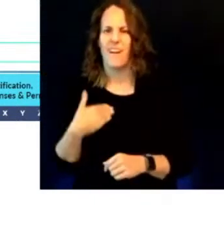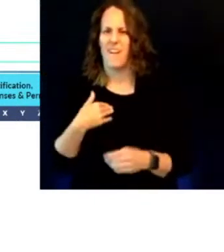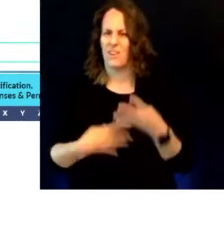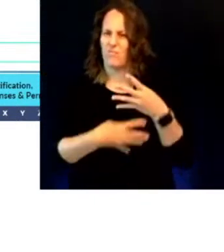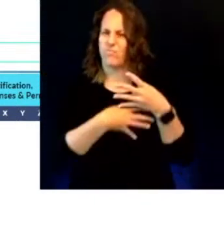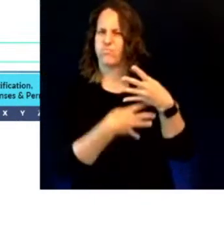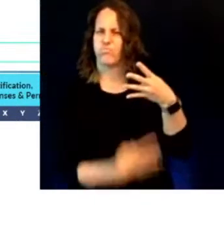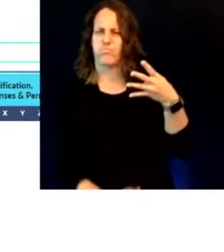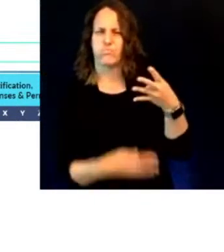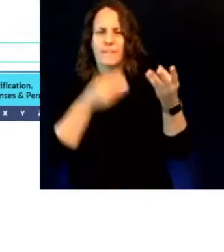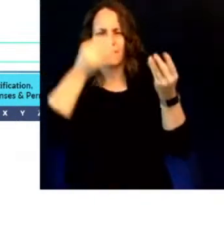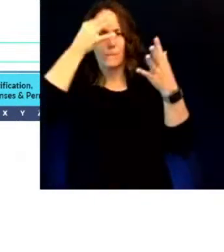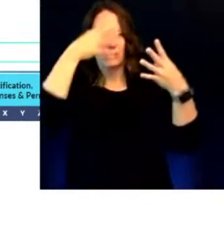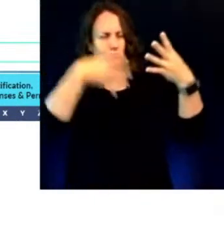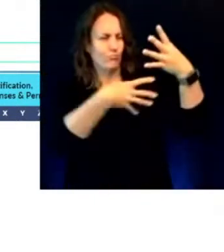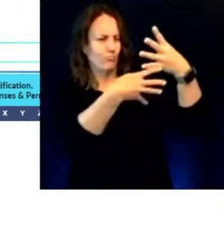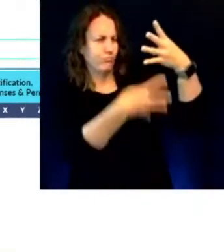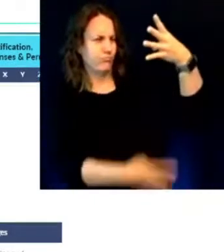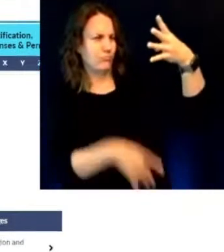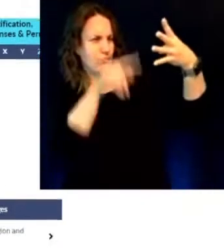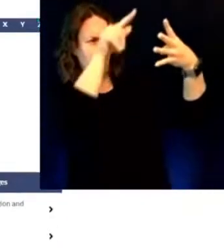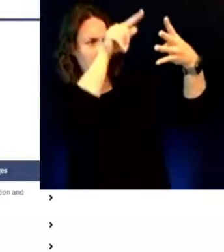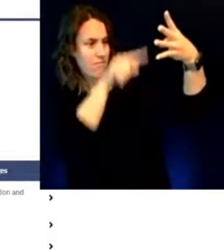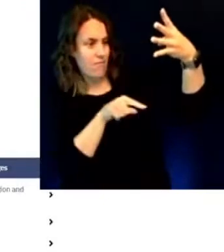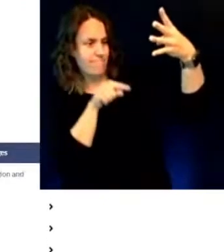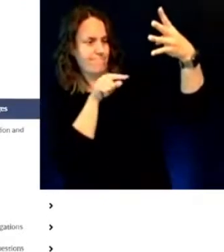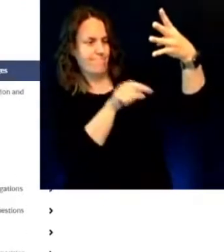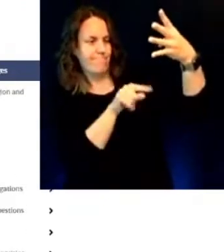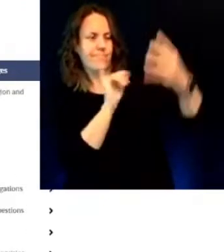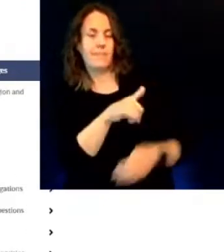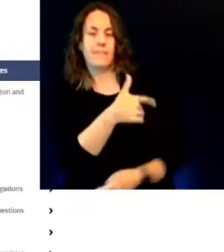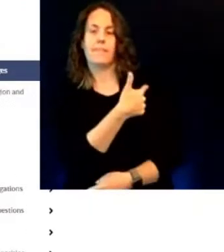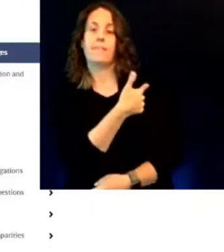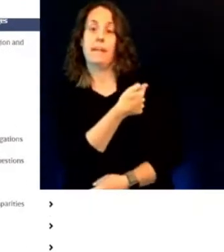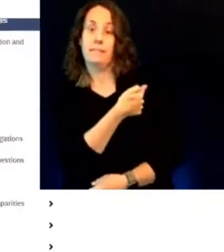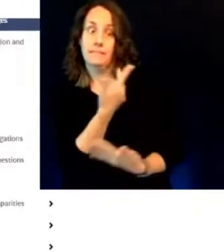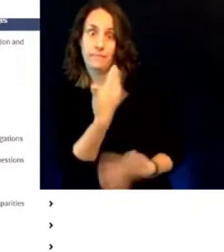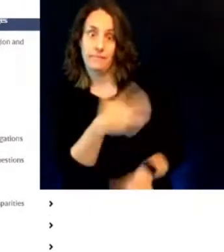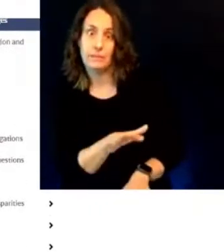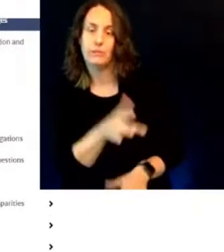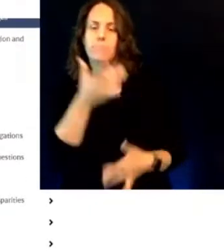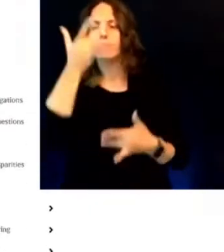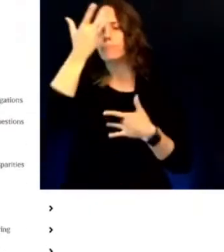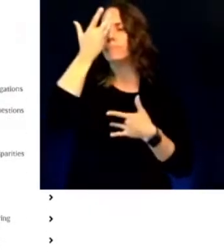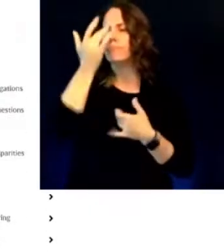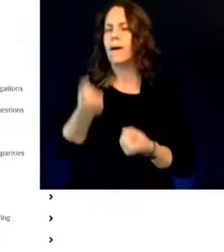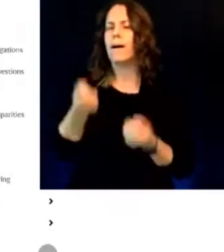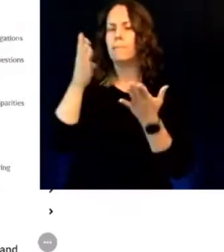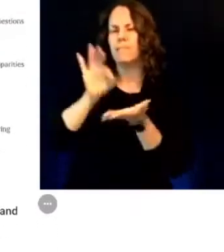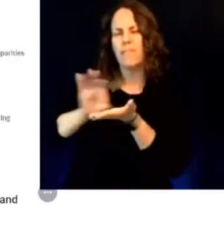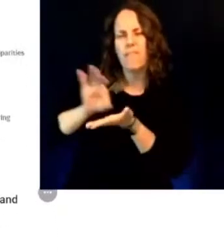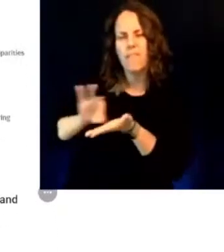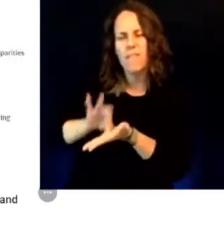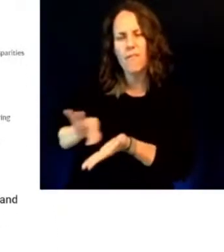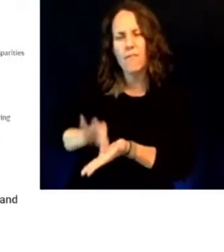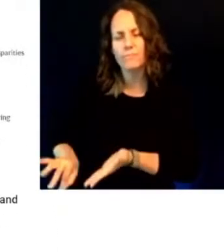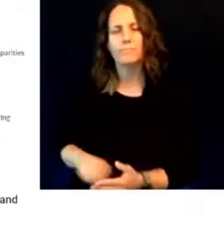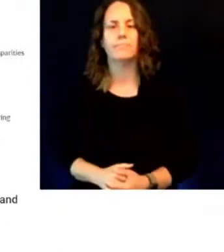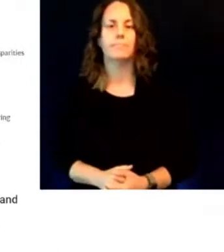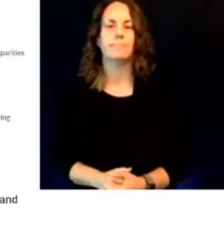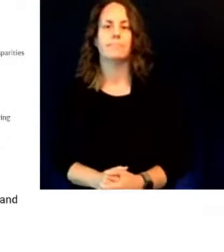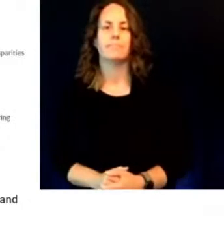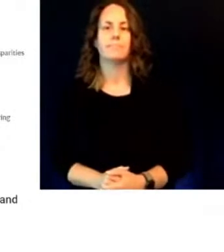After Vaccination option here on this menu bar. And what we've really done here